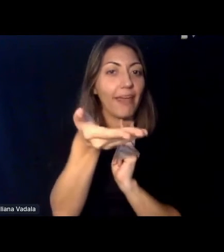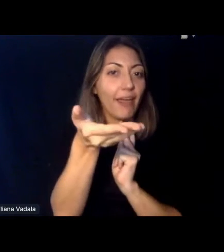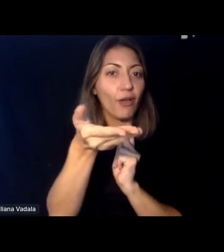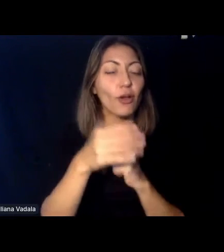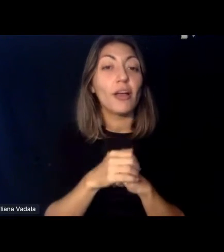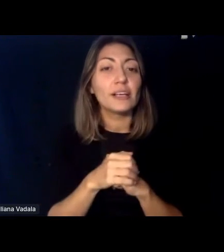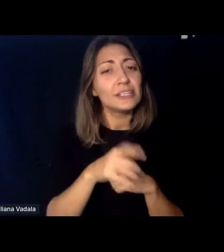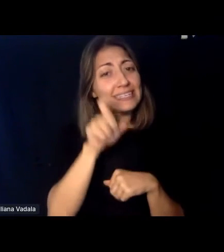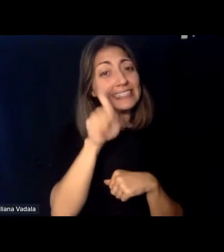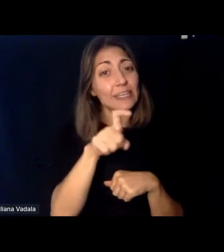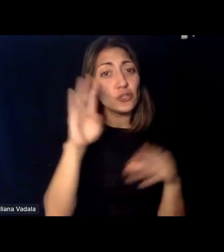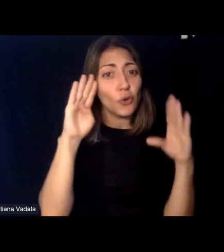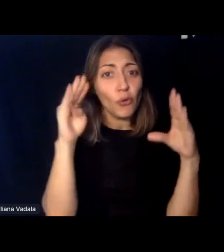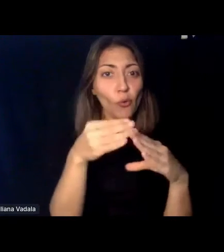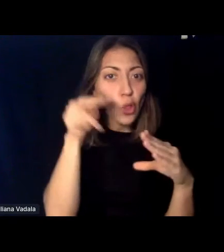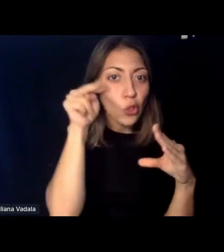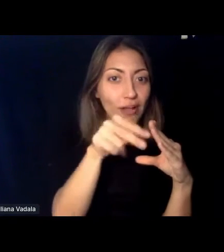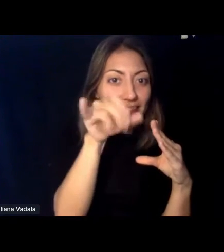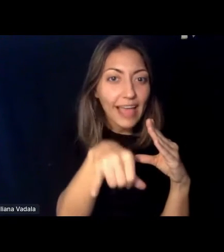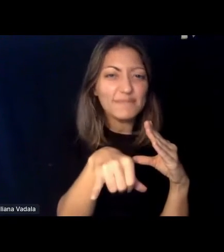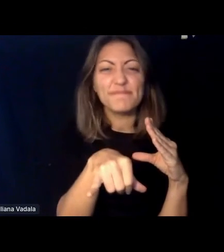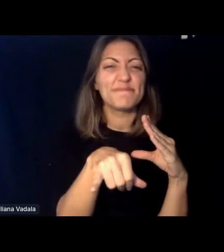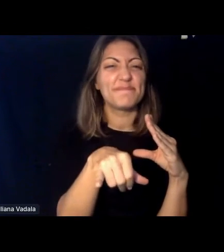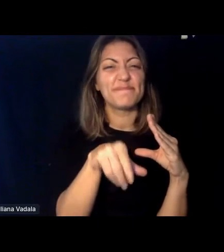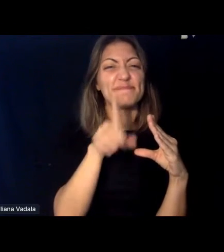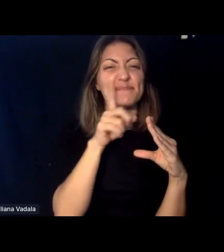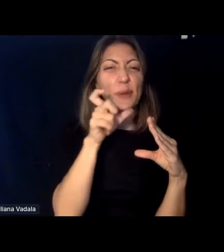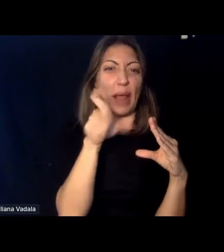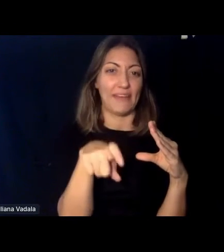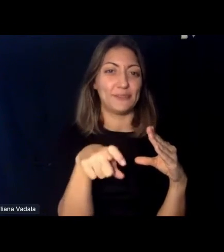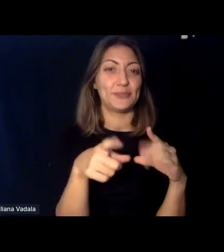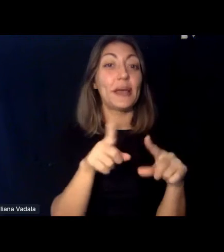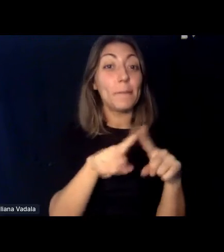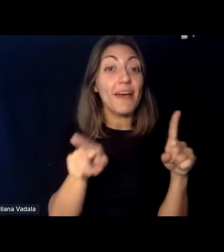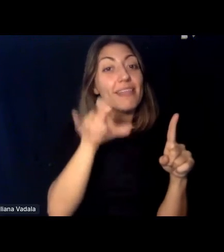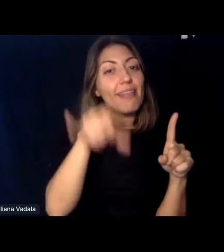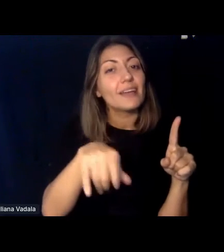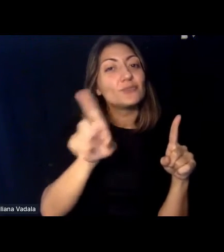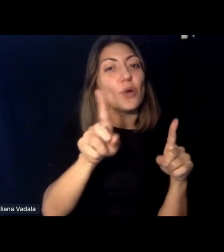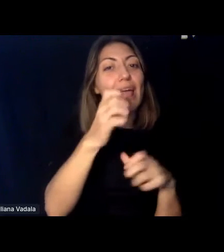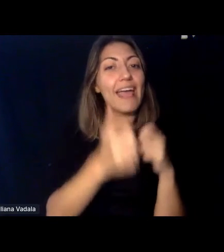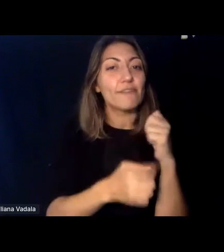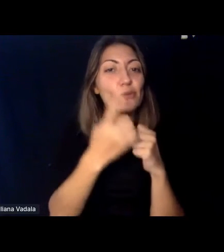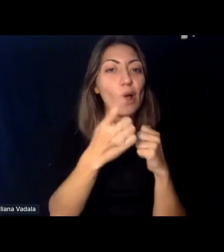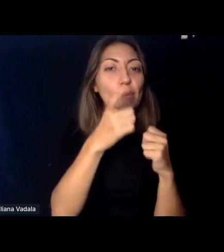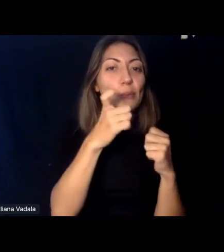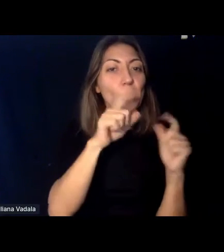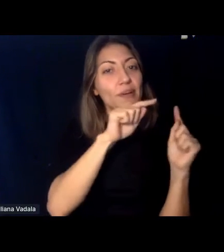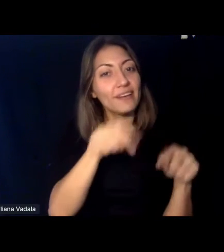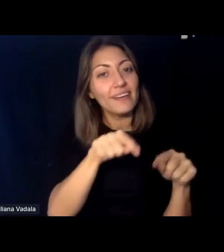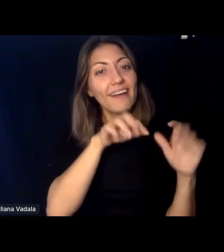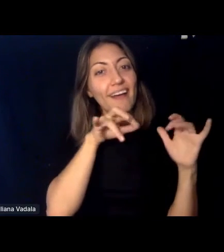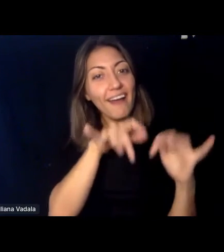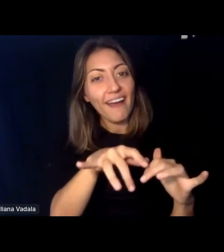evening where folks can actually network and connect one-on-one. So don't worry about that People tab.